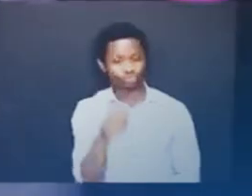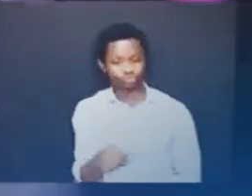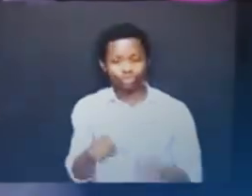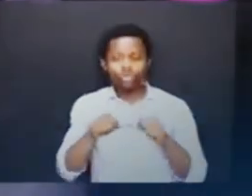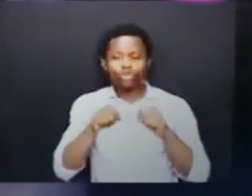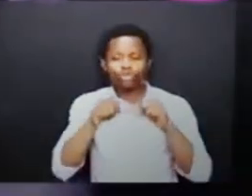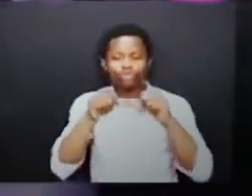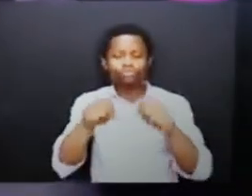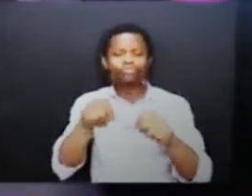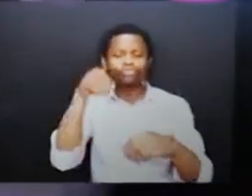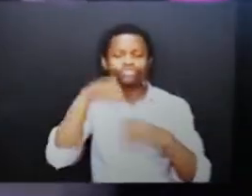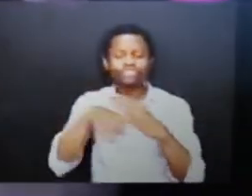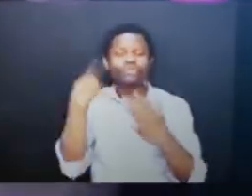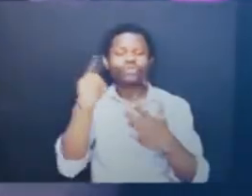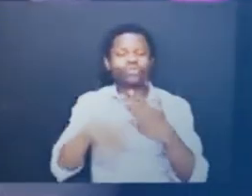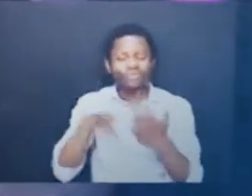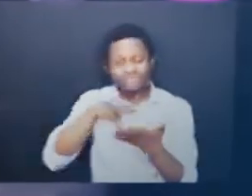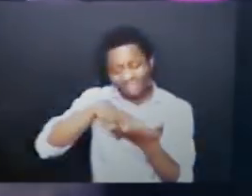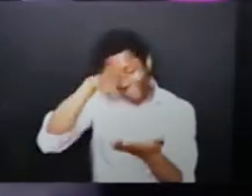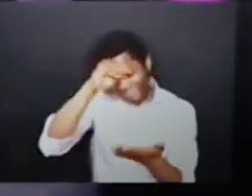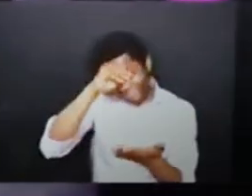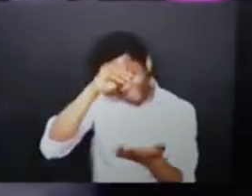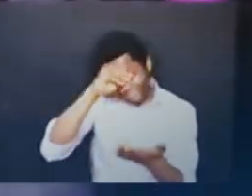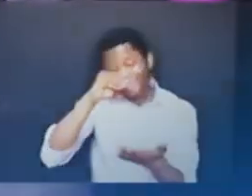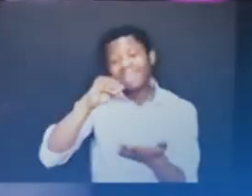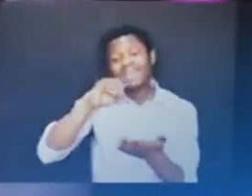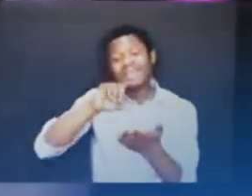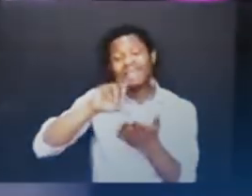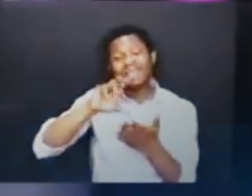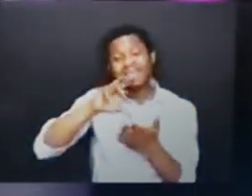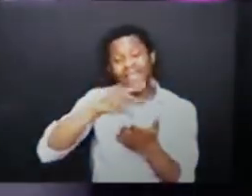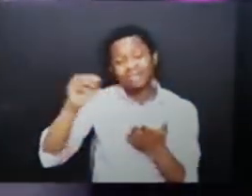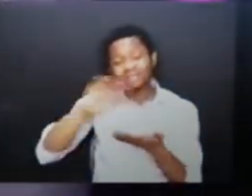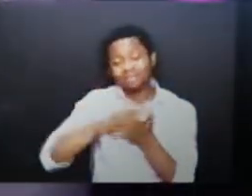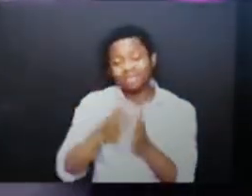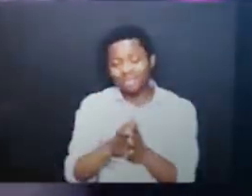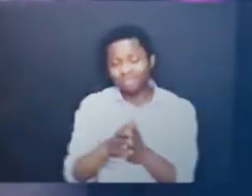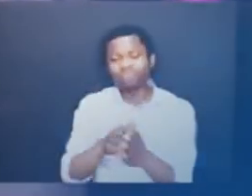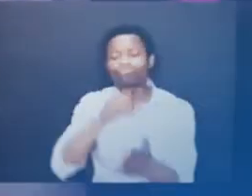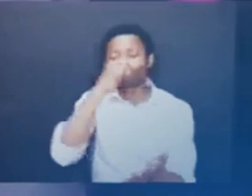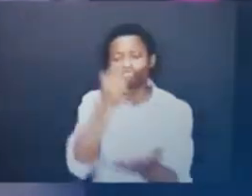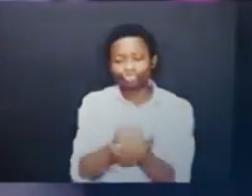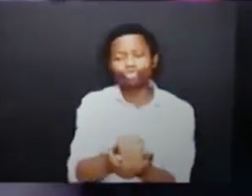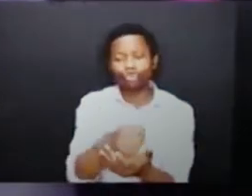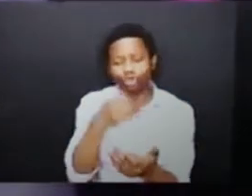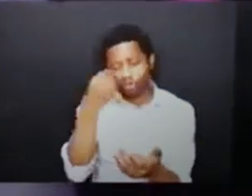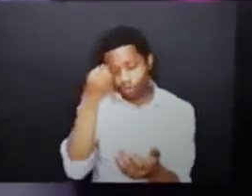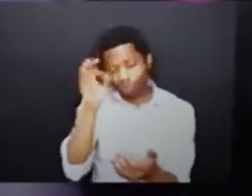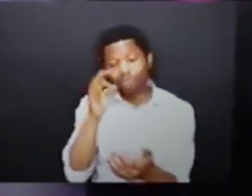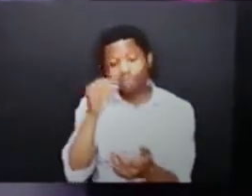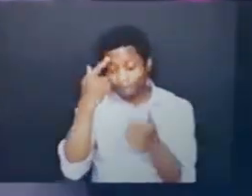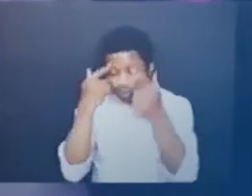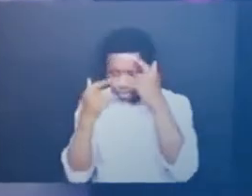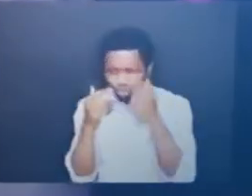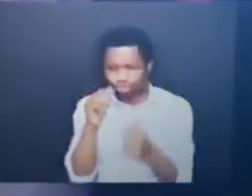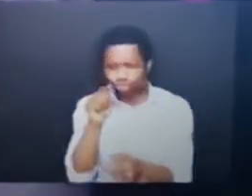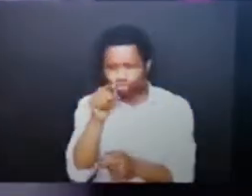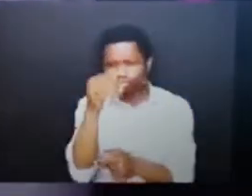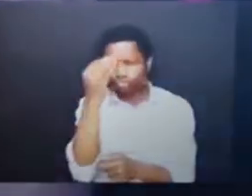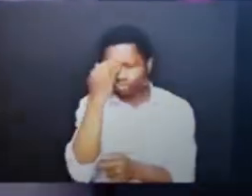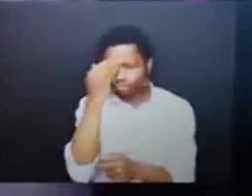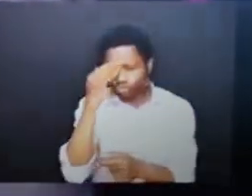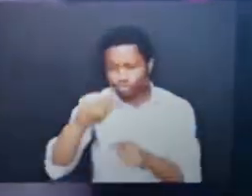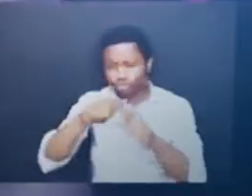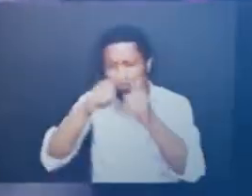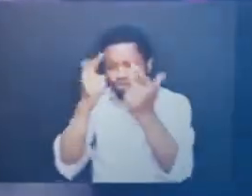continue what you have learned and have become convinced of, because you know those from whom you have